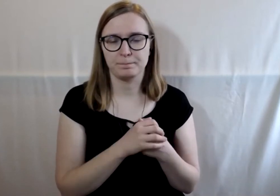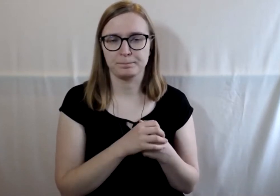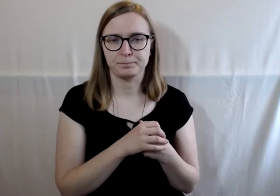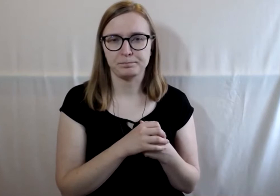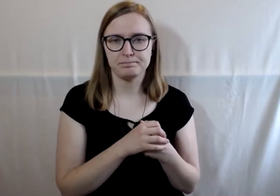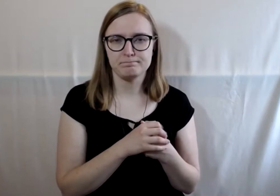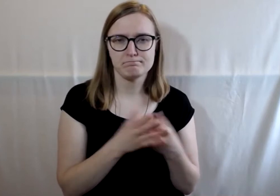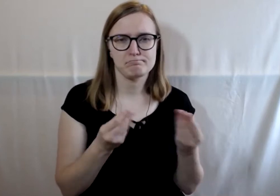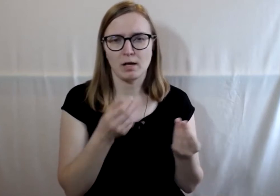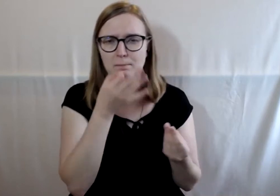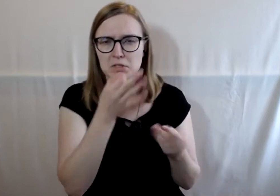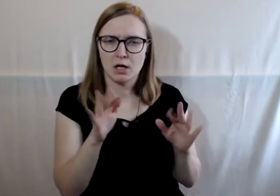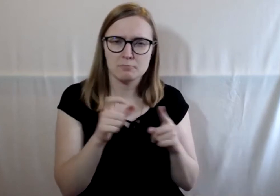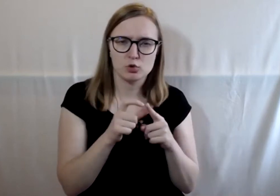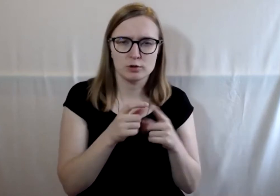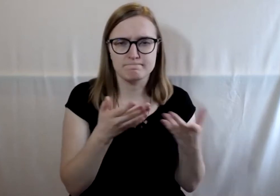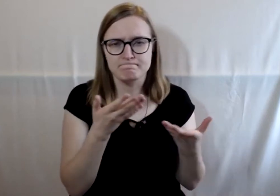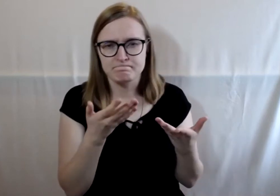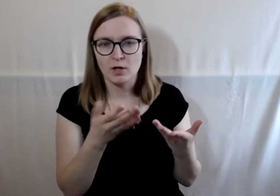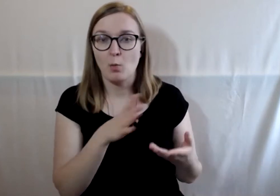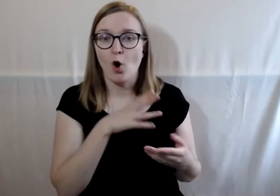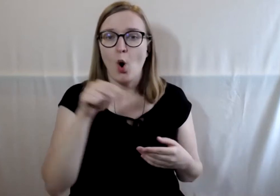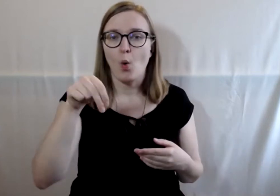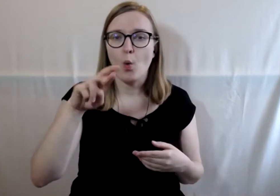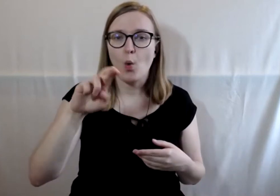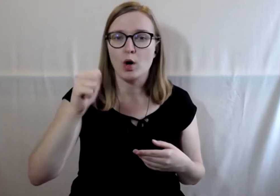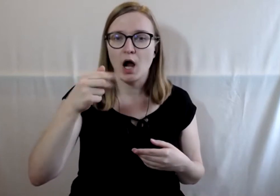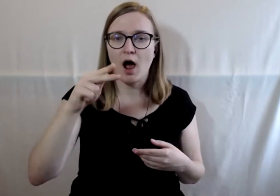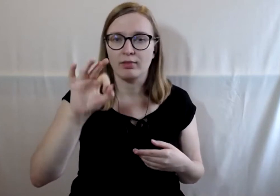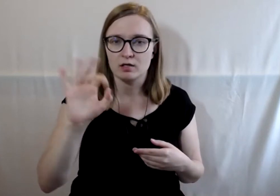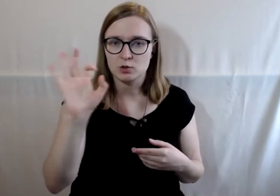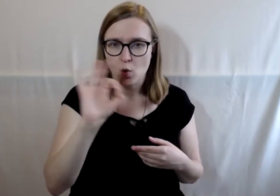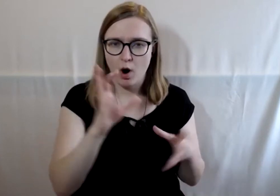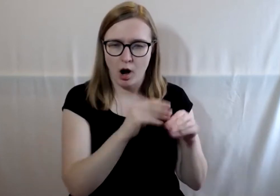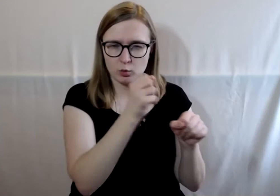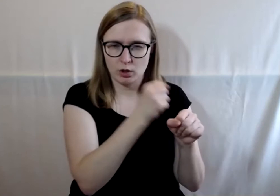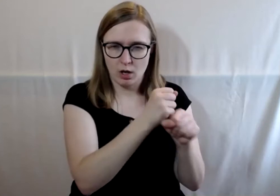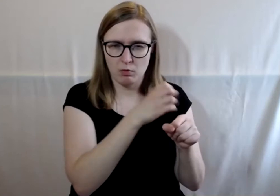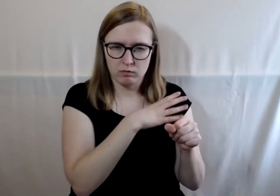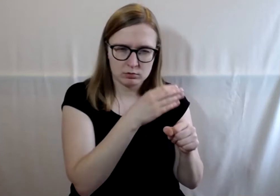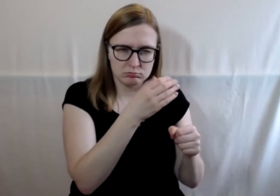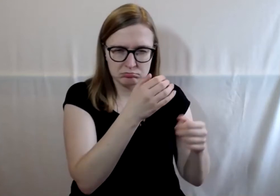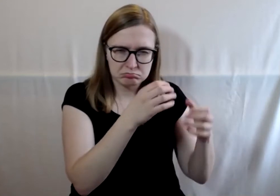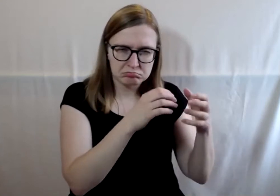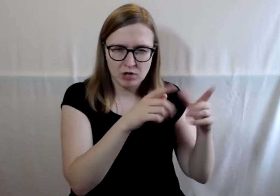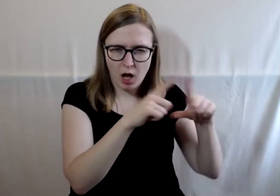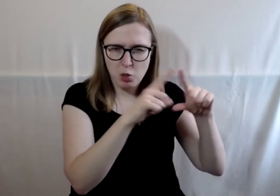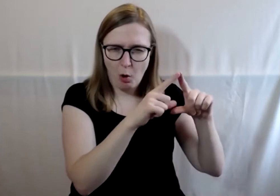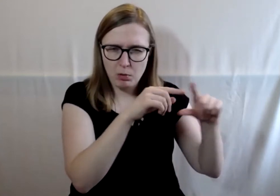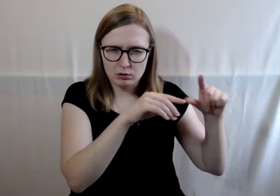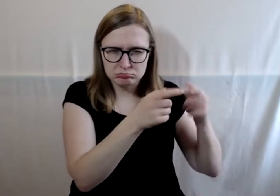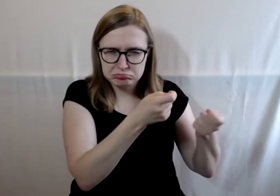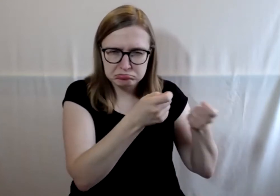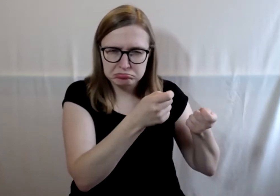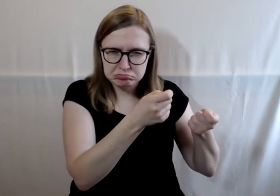we've got a uranium and atomic center, and